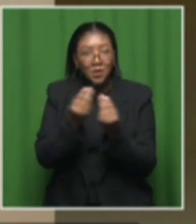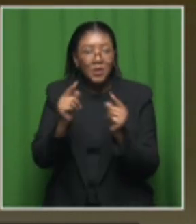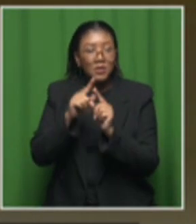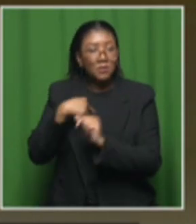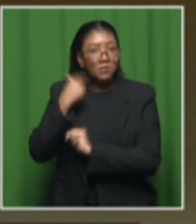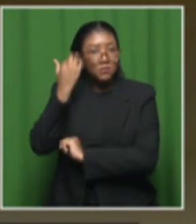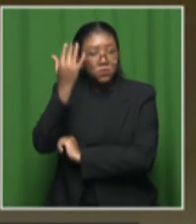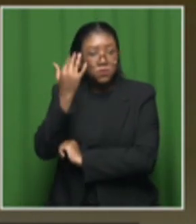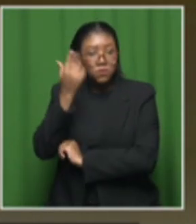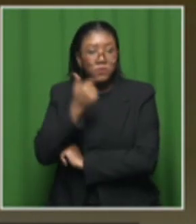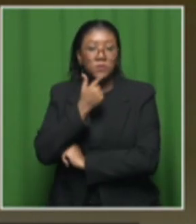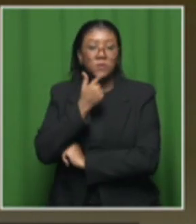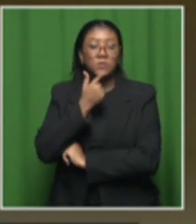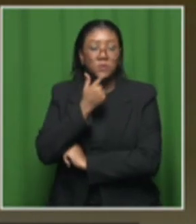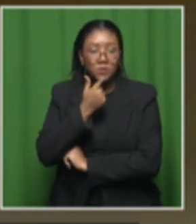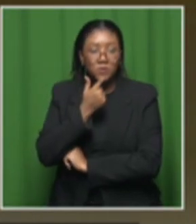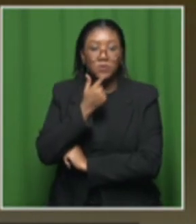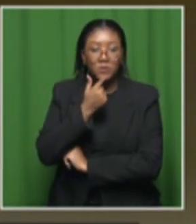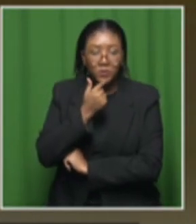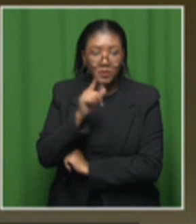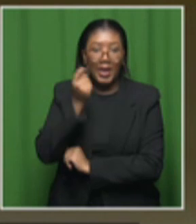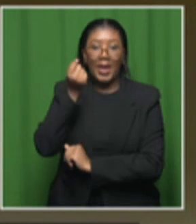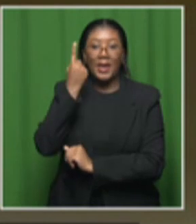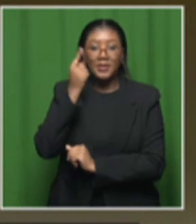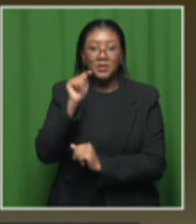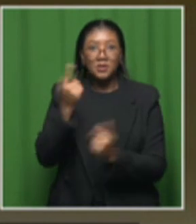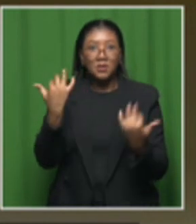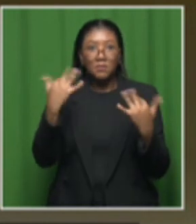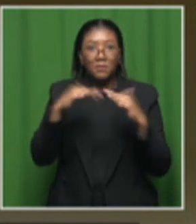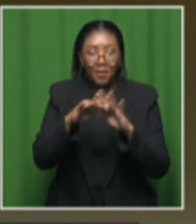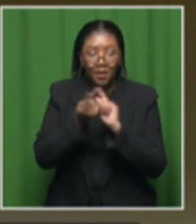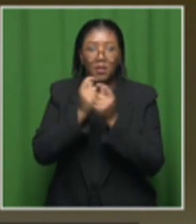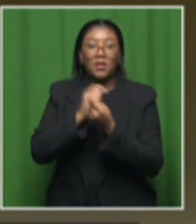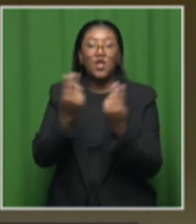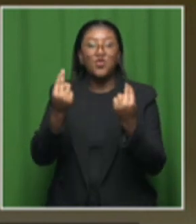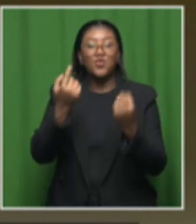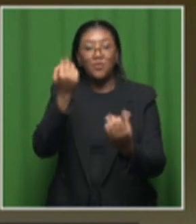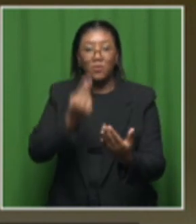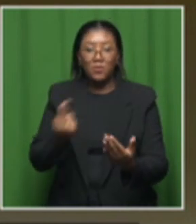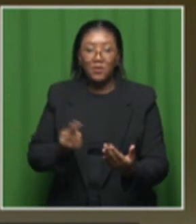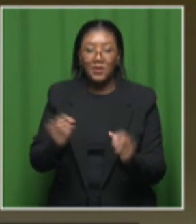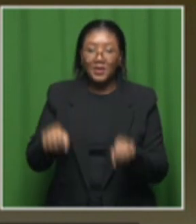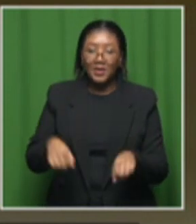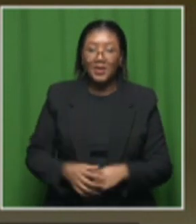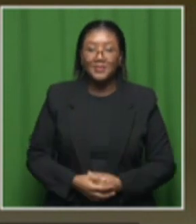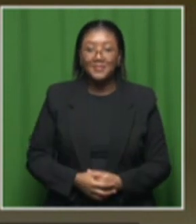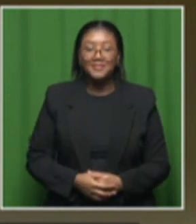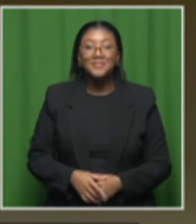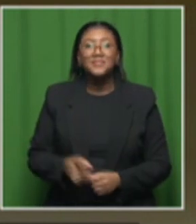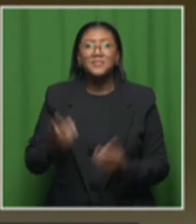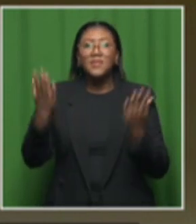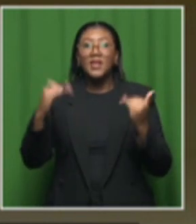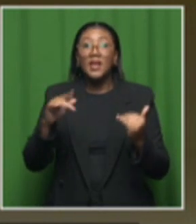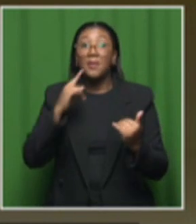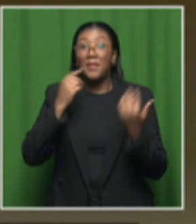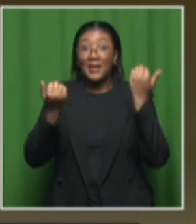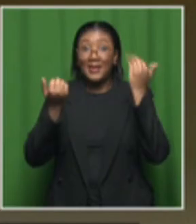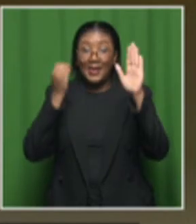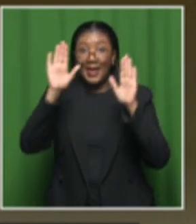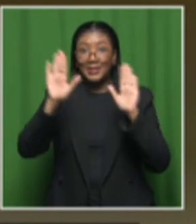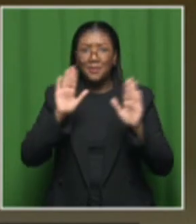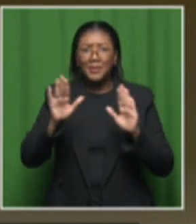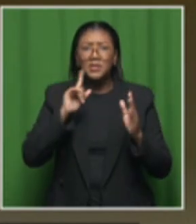see it anew. And like I said, deconstructing it and then putting something new together. So then what's on offer through the exhibition? I mean, what